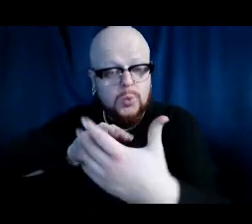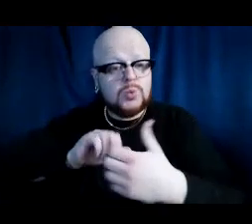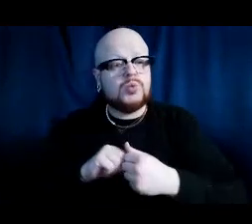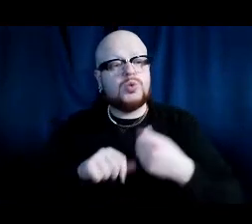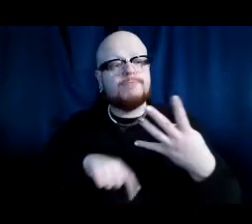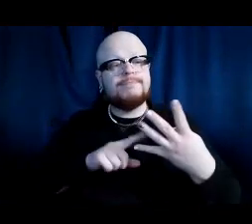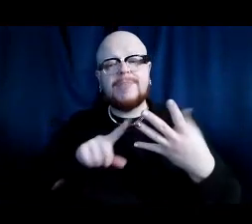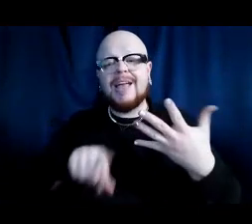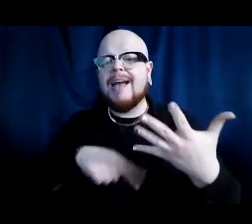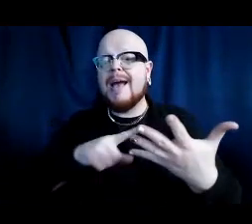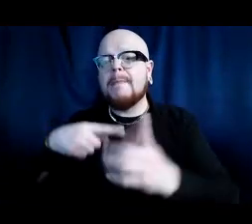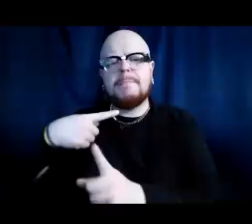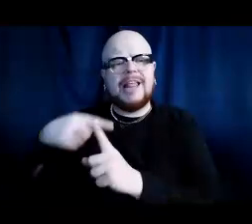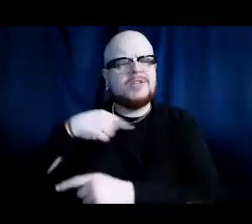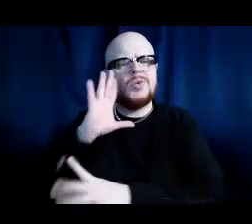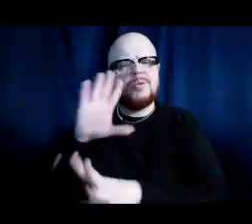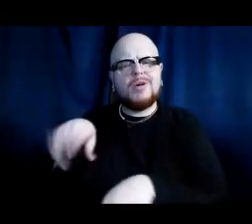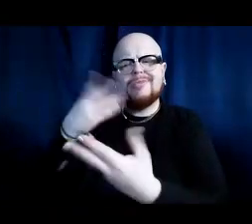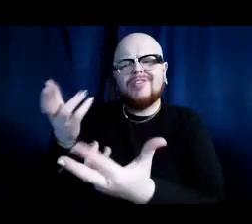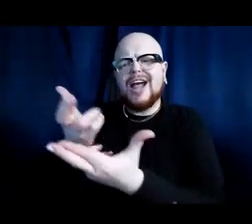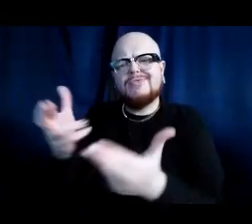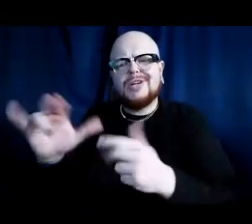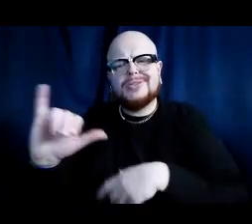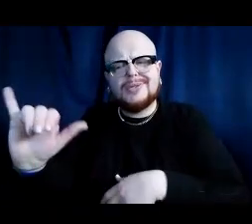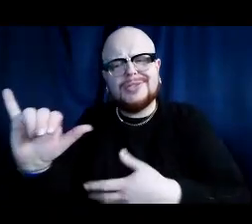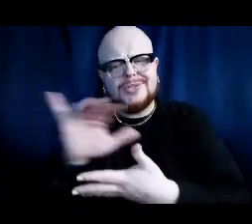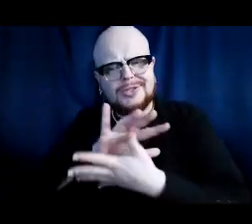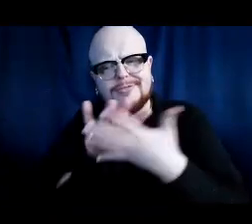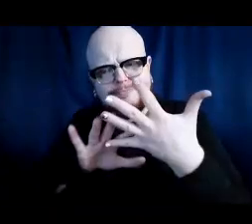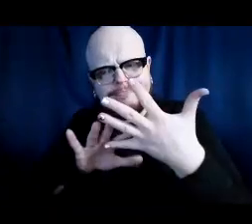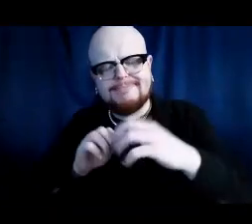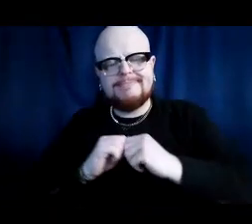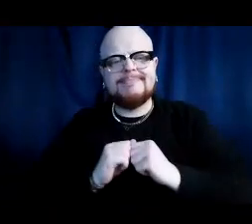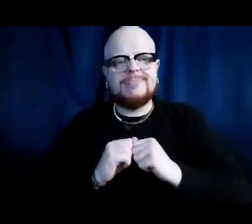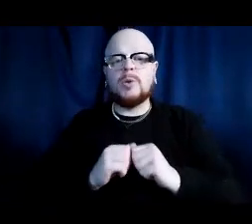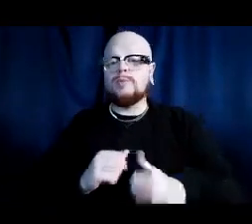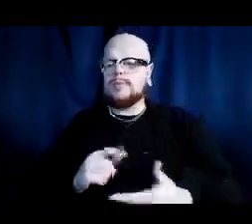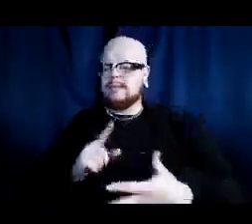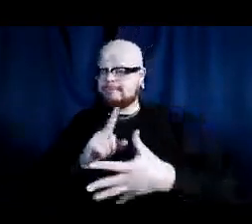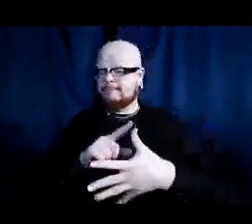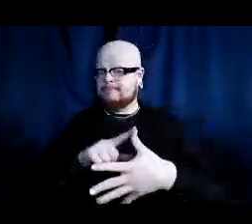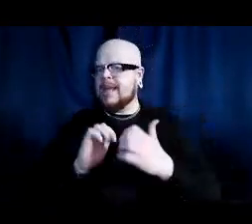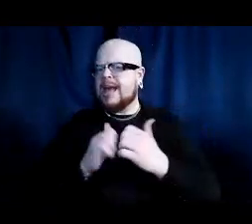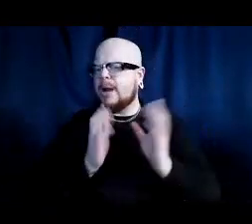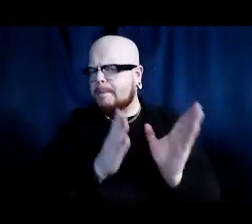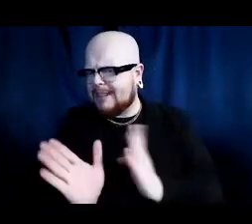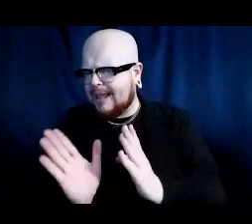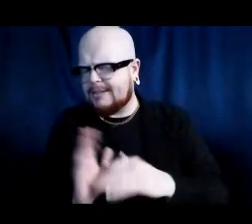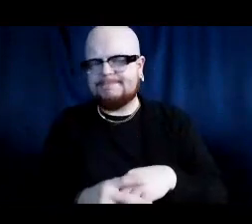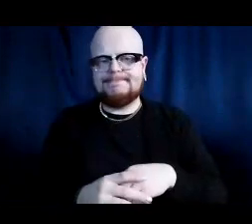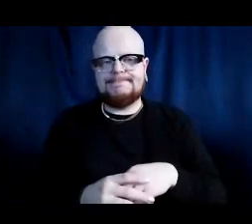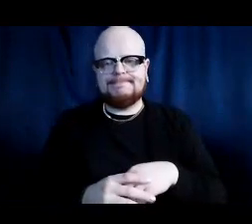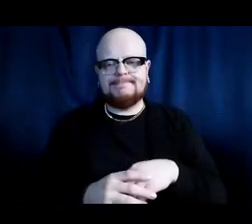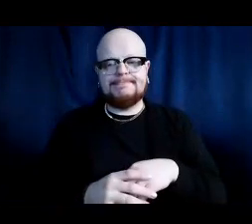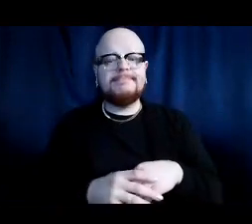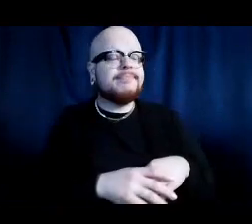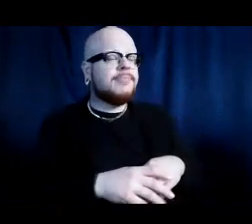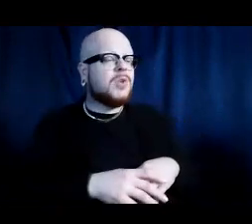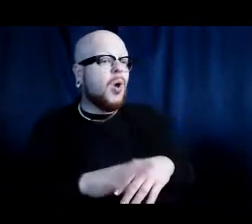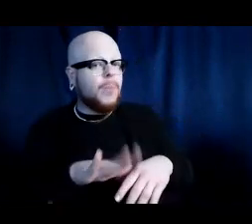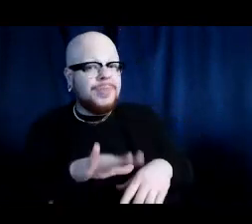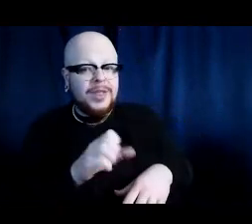along the way. So let's get started with how to plan for accessibility. Shelly, an accessible website